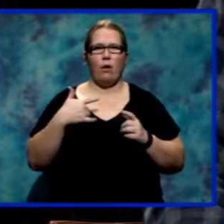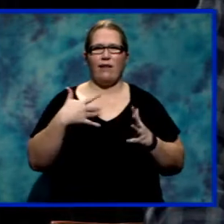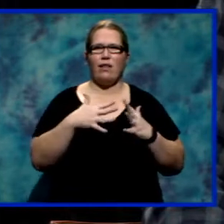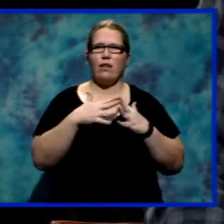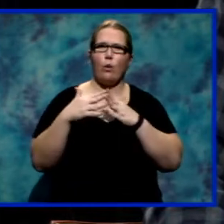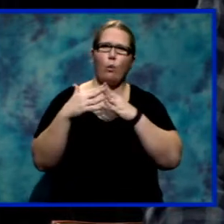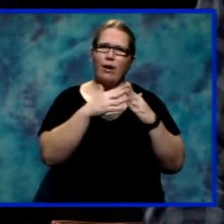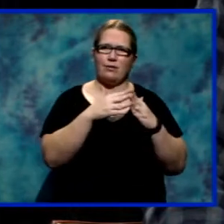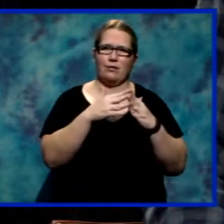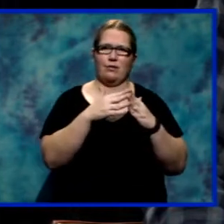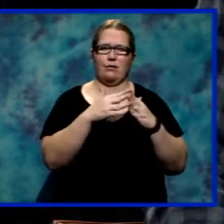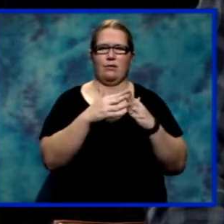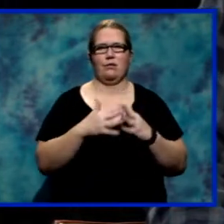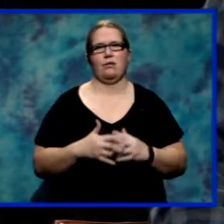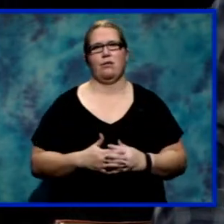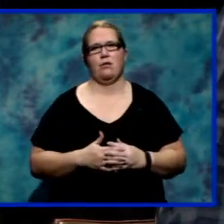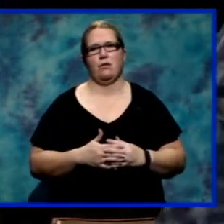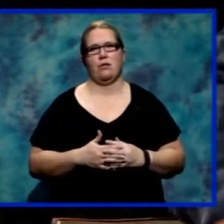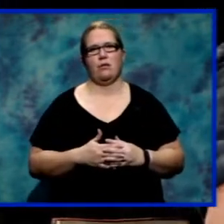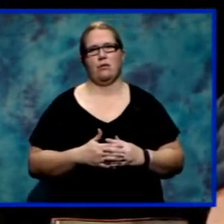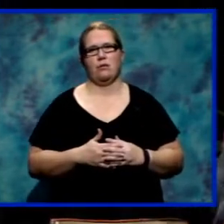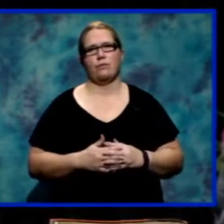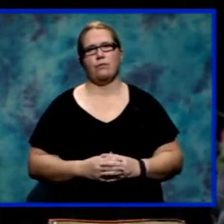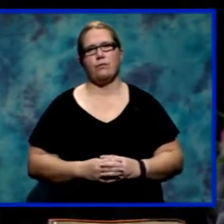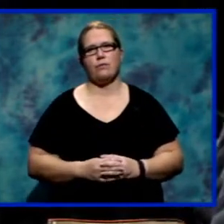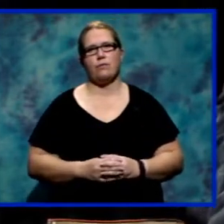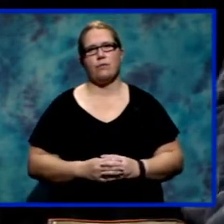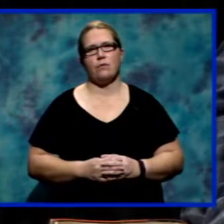are secular. We've been bombarded